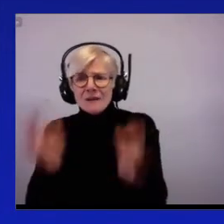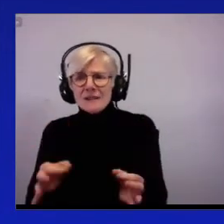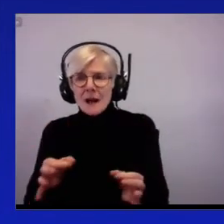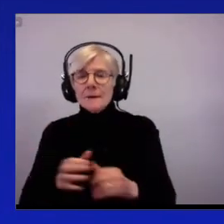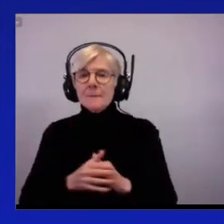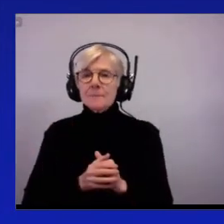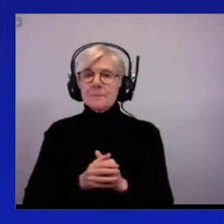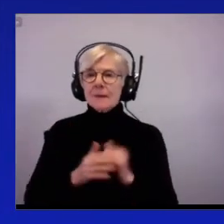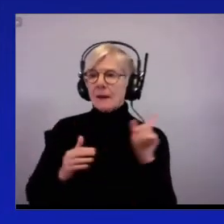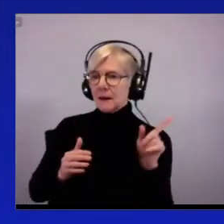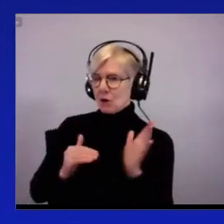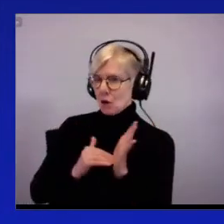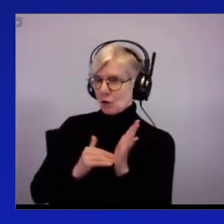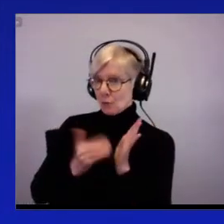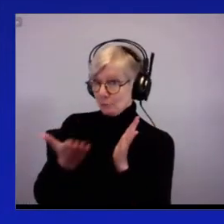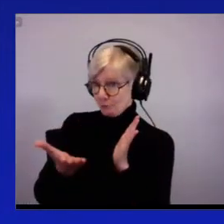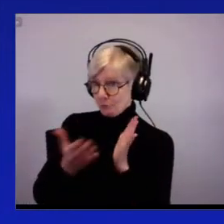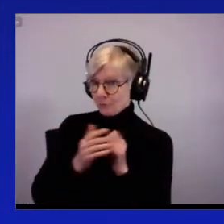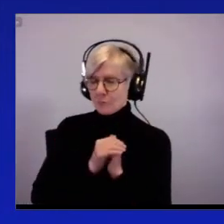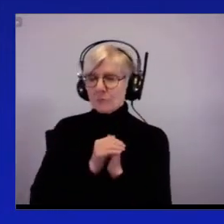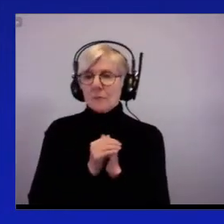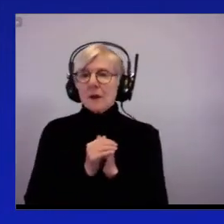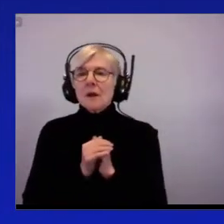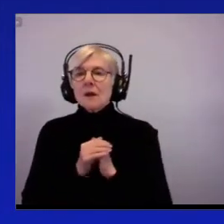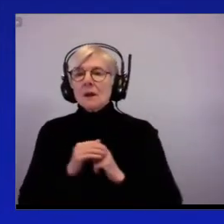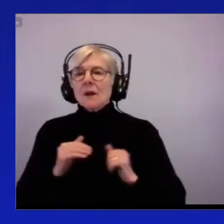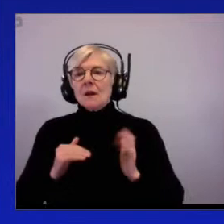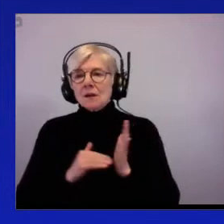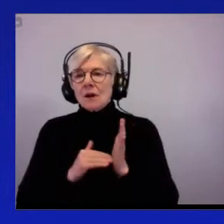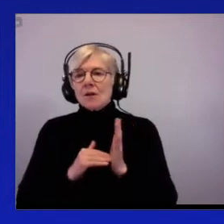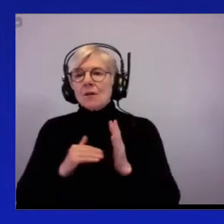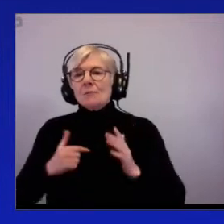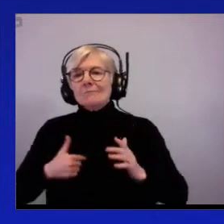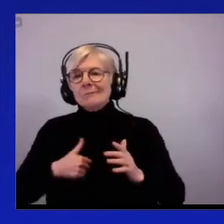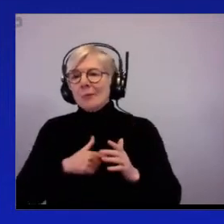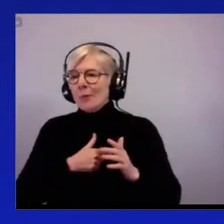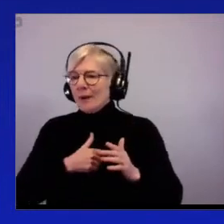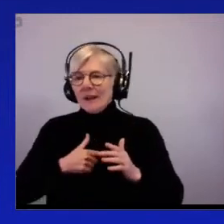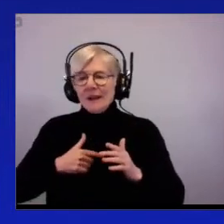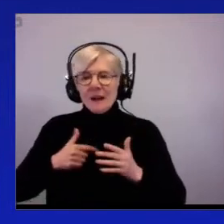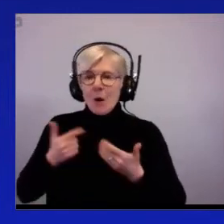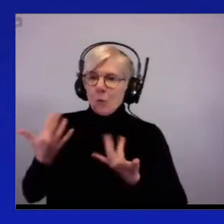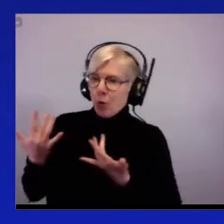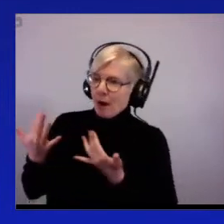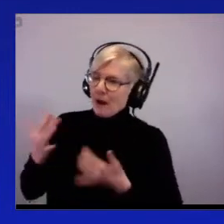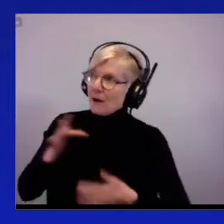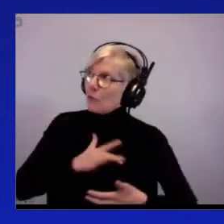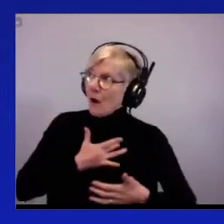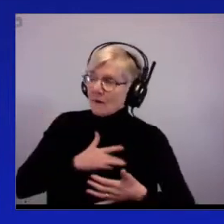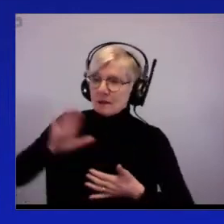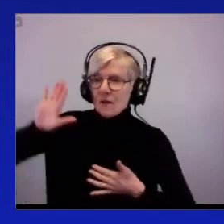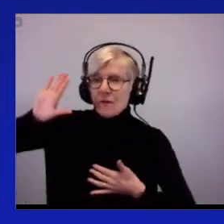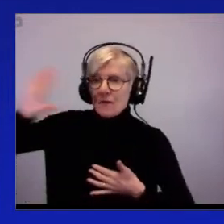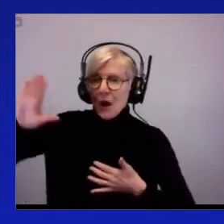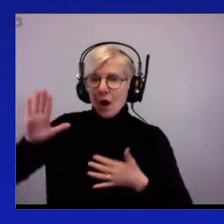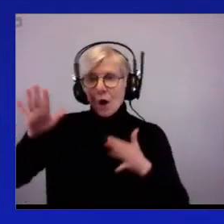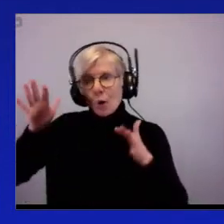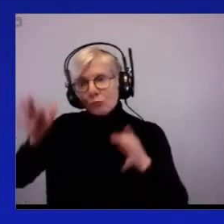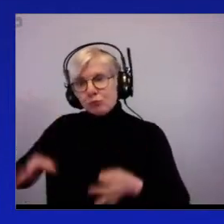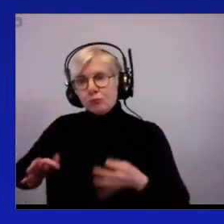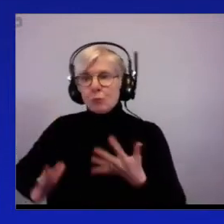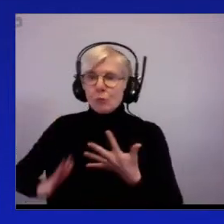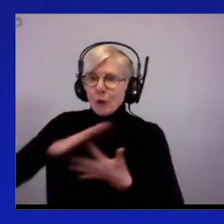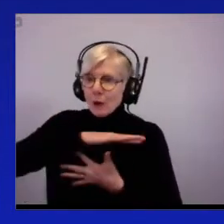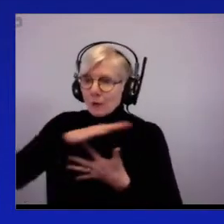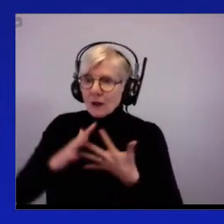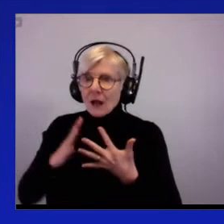We don't have all of the detail yet on how the province is continuing to look at the prioritization over